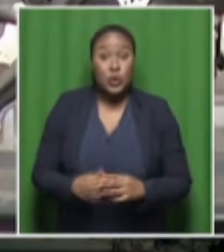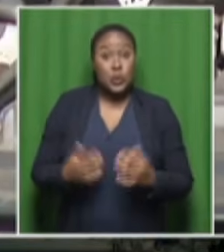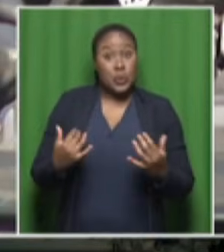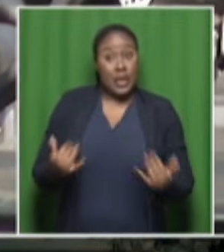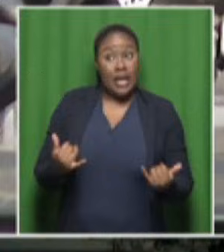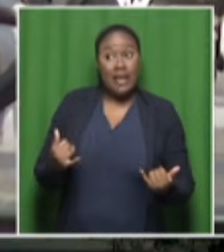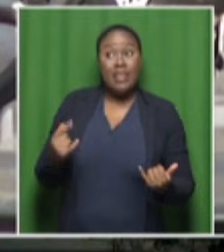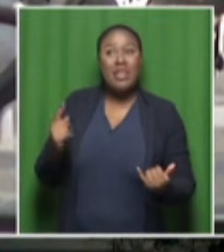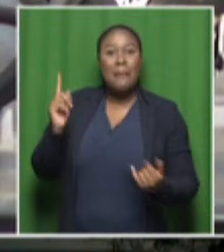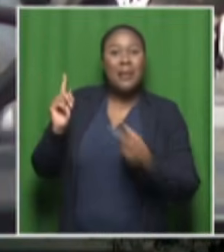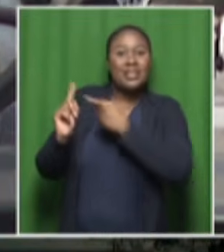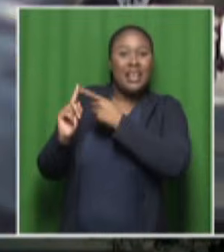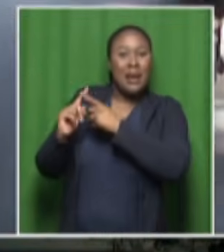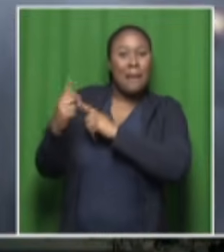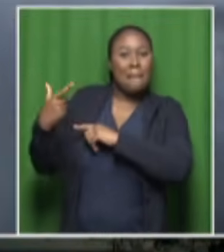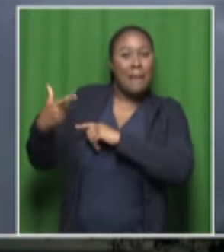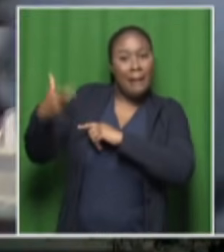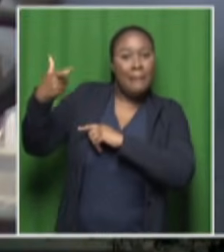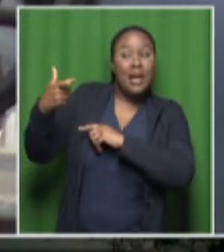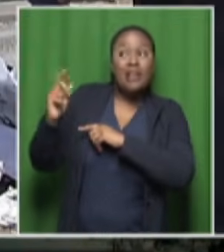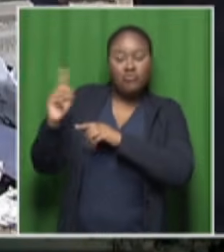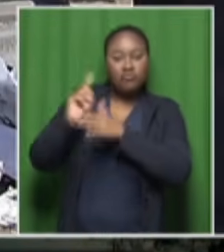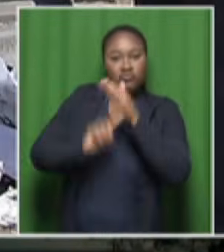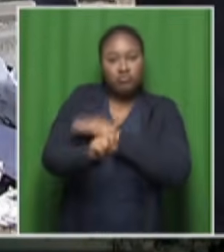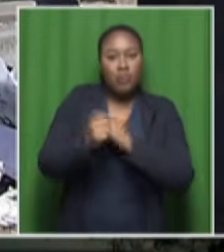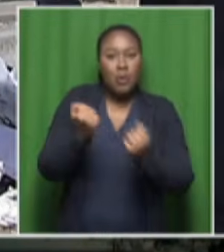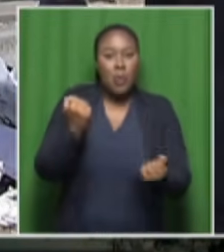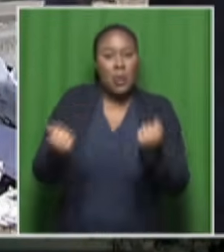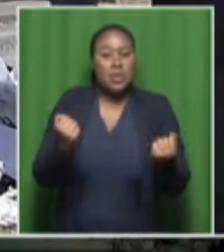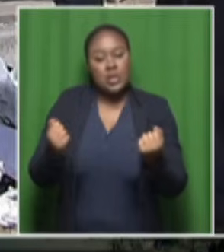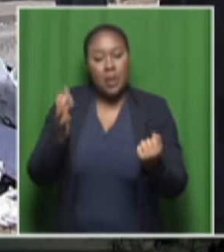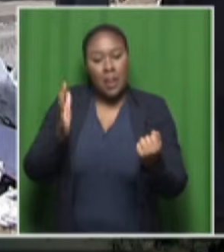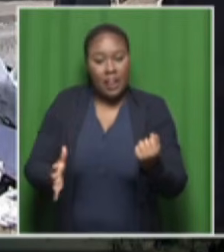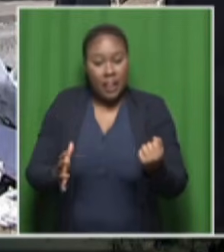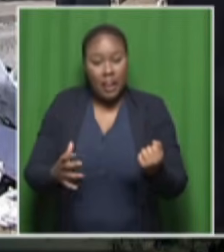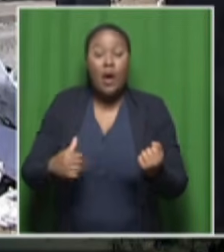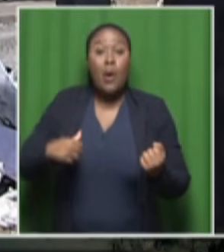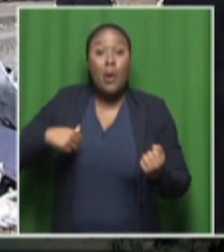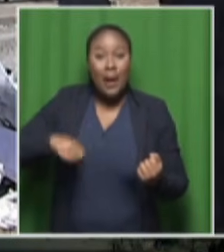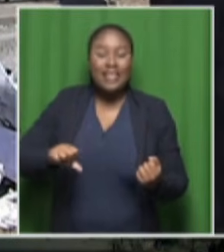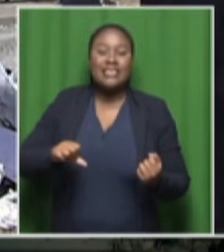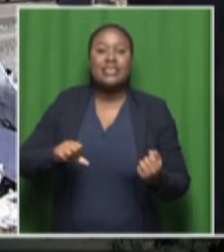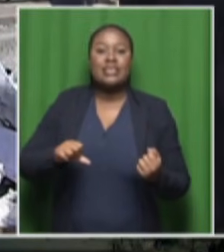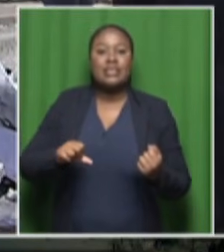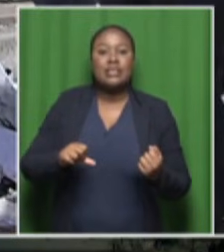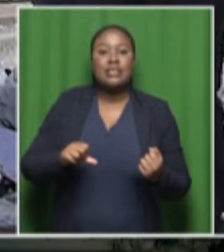the accused, and we are wanting the entire POCA Act, the Prevention of